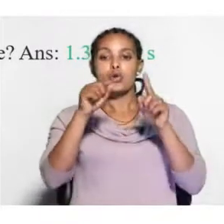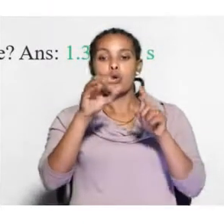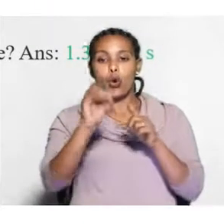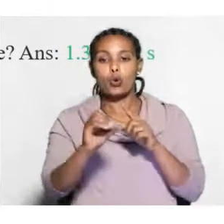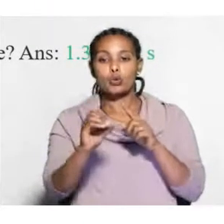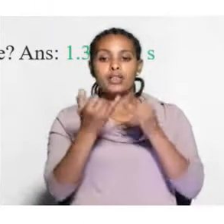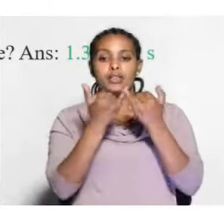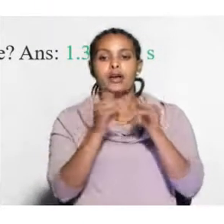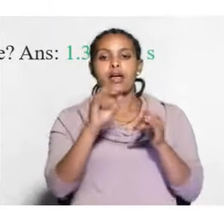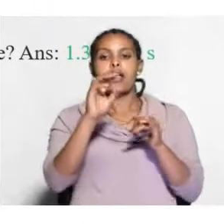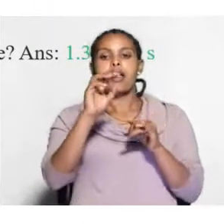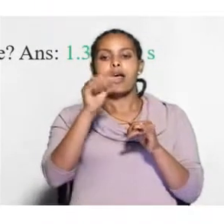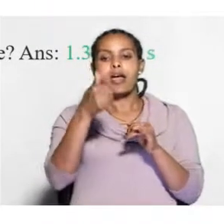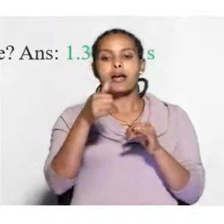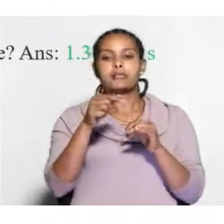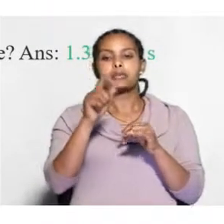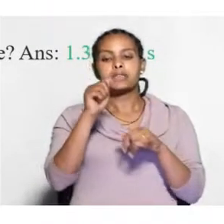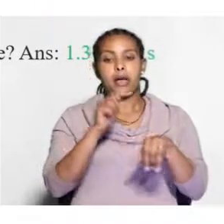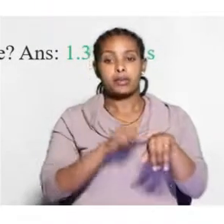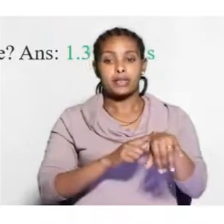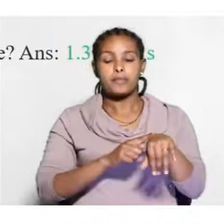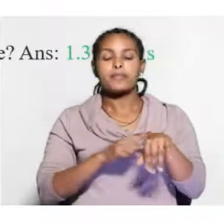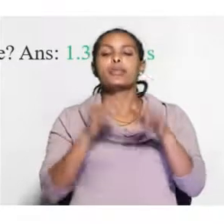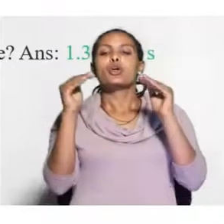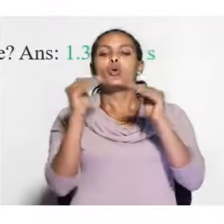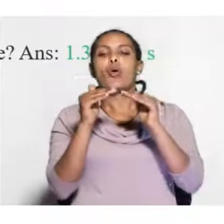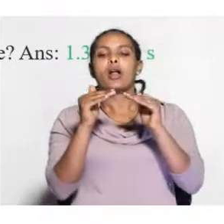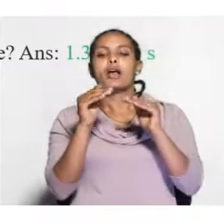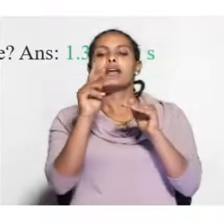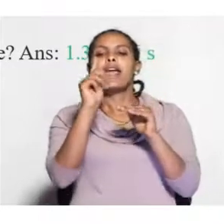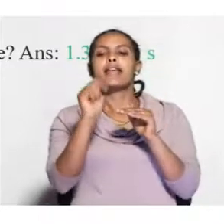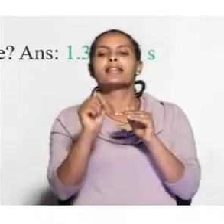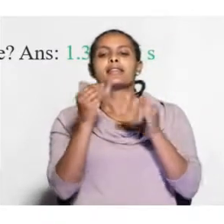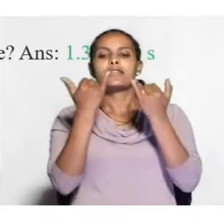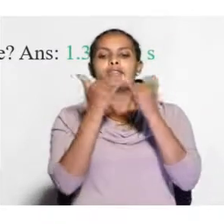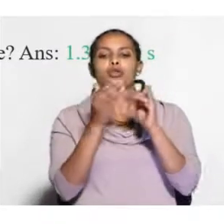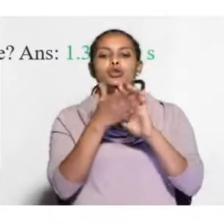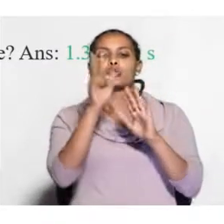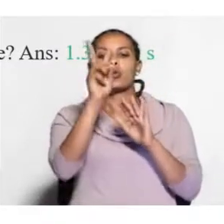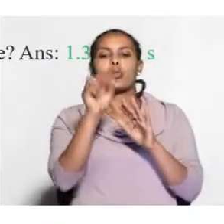divided by concentration of M at time t equal Kt divided by